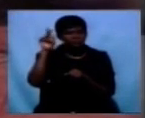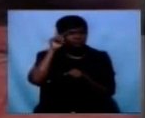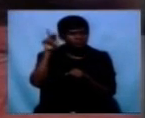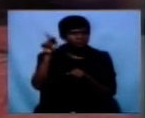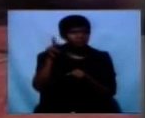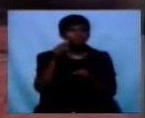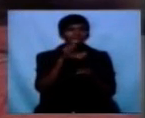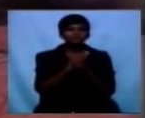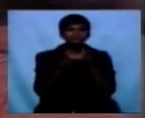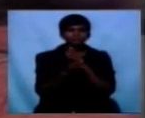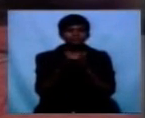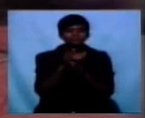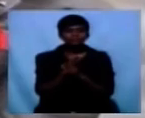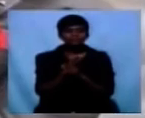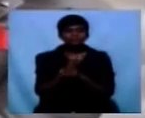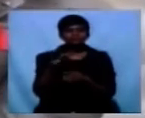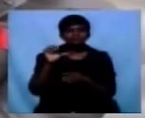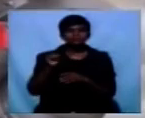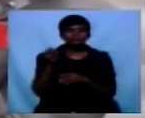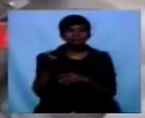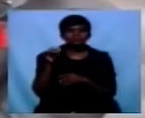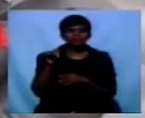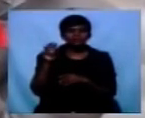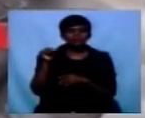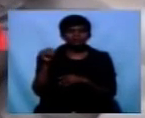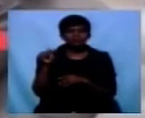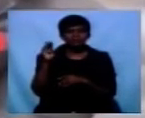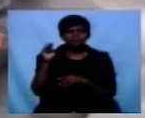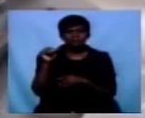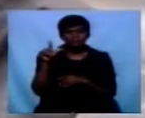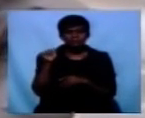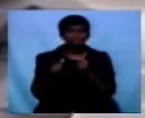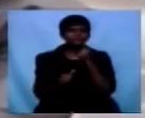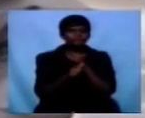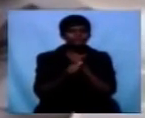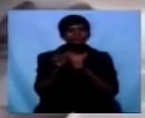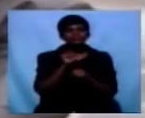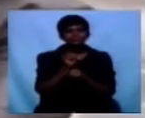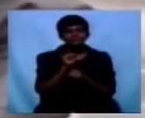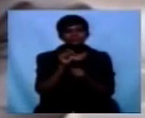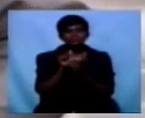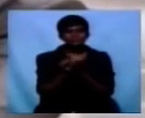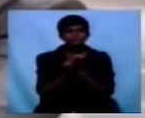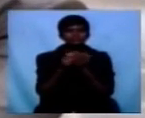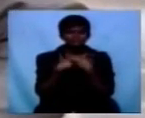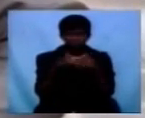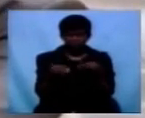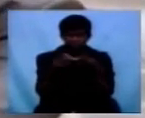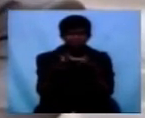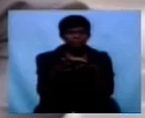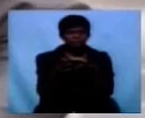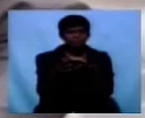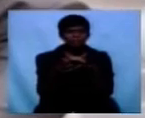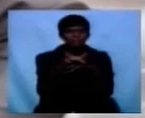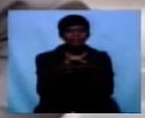putting up a toll facility at Nishimabala. I know that there are people who live in Kafue, who work in Rusak. We have provided